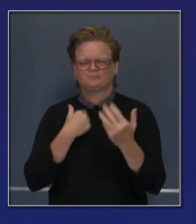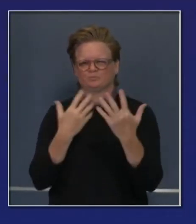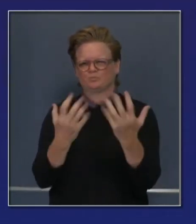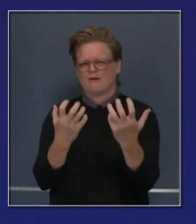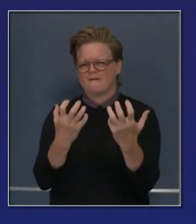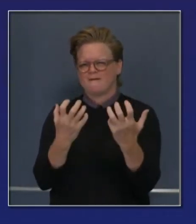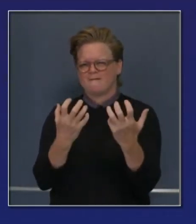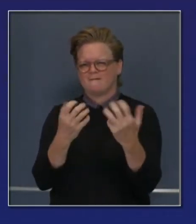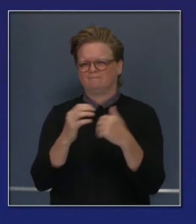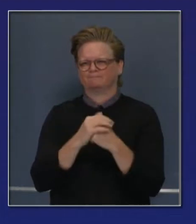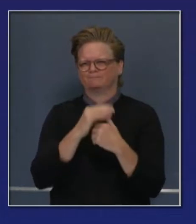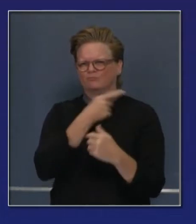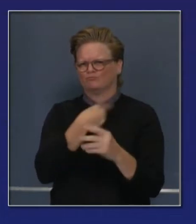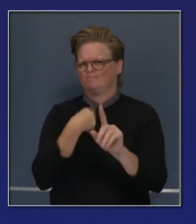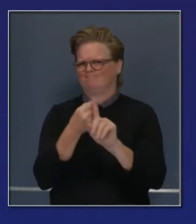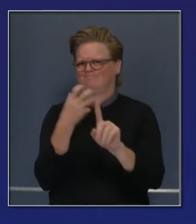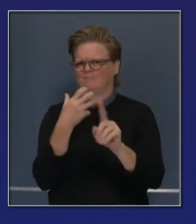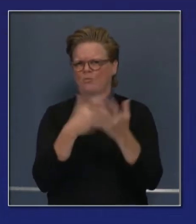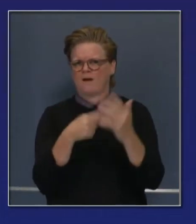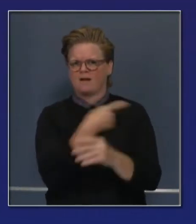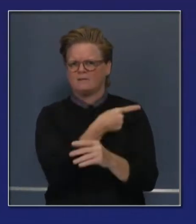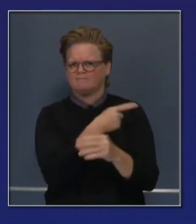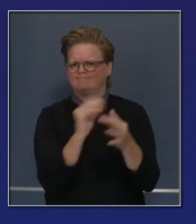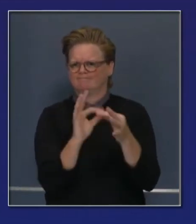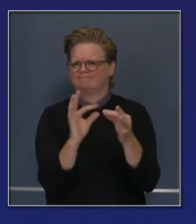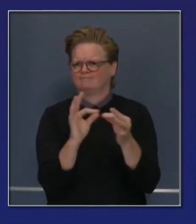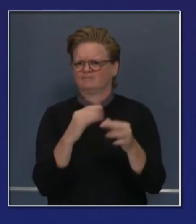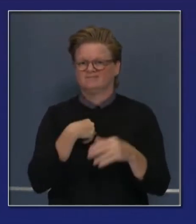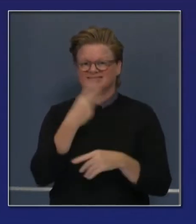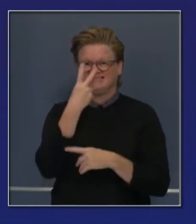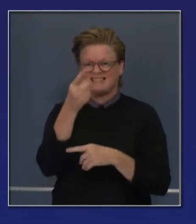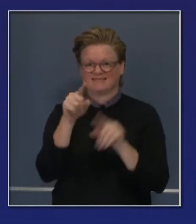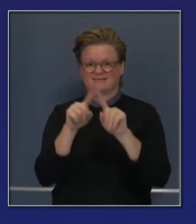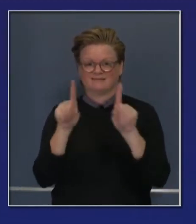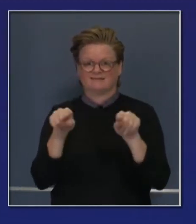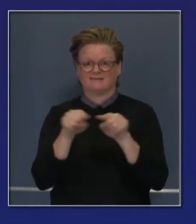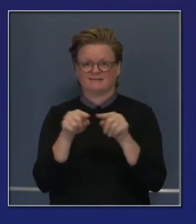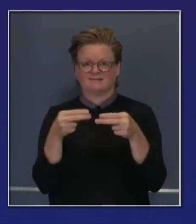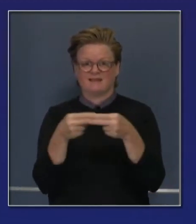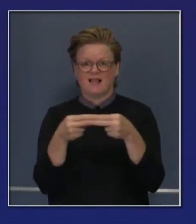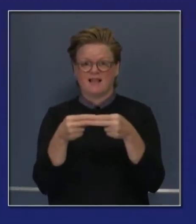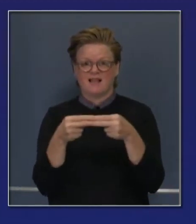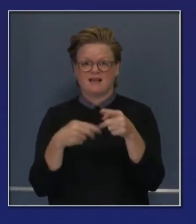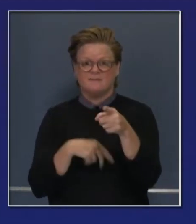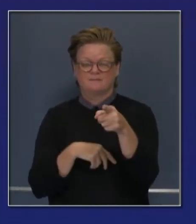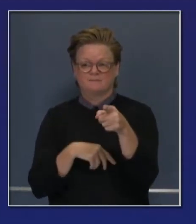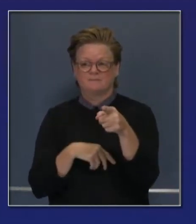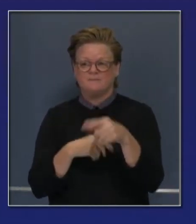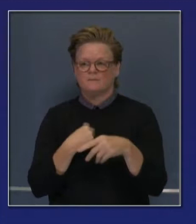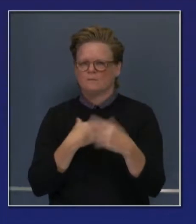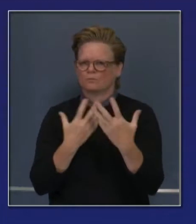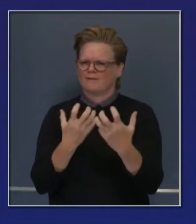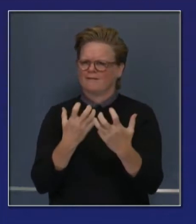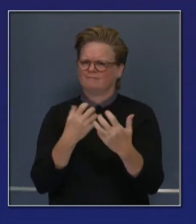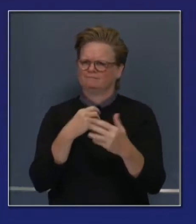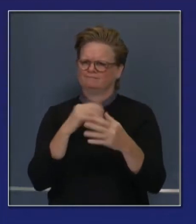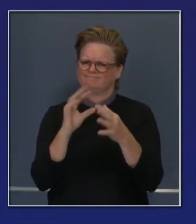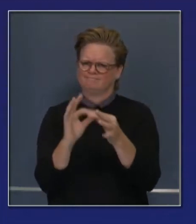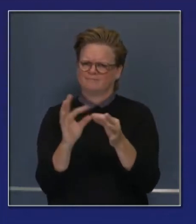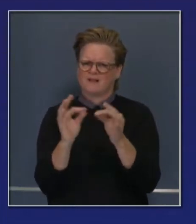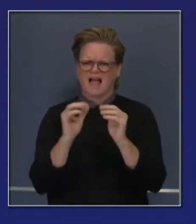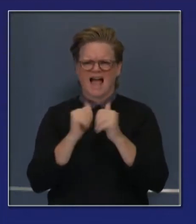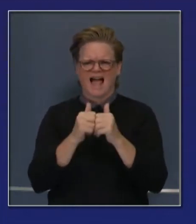that's in front of you. Really, today we're talking about a framework and moving forward. Not